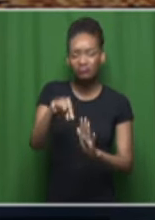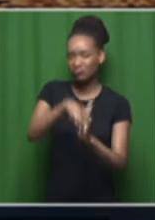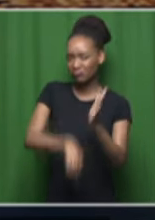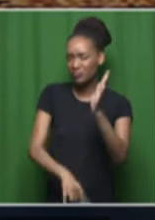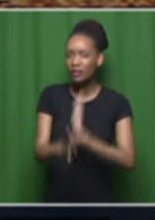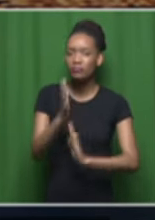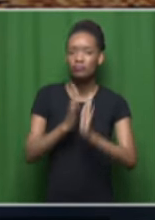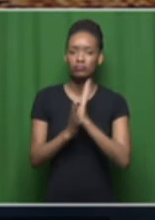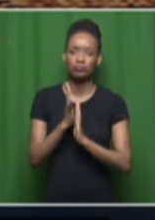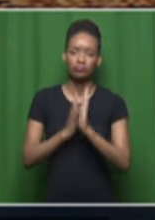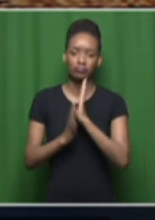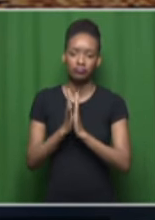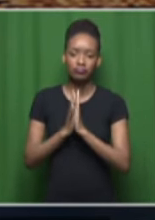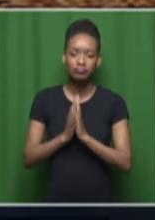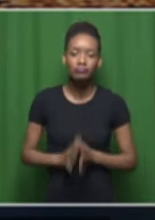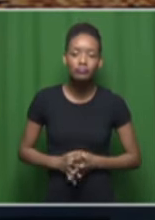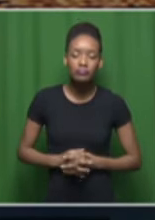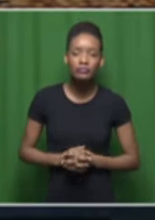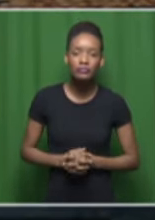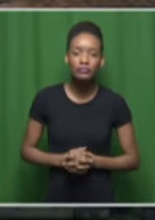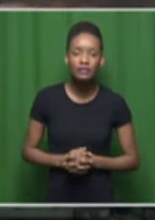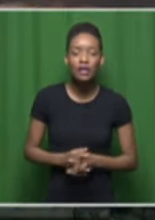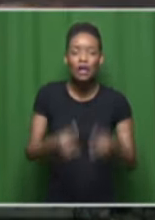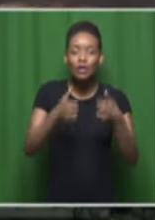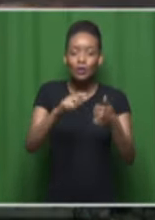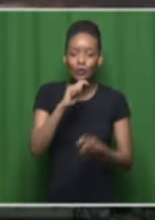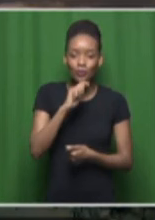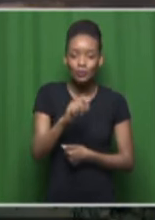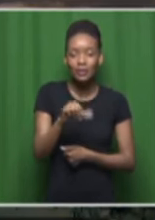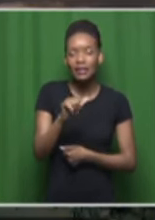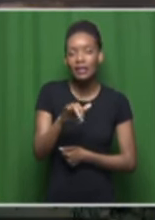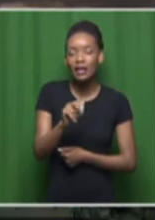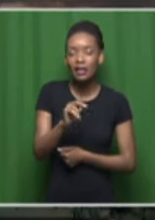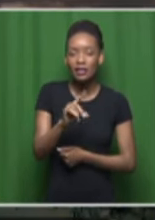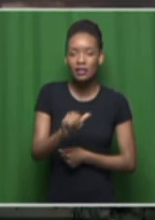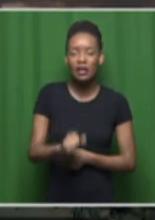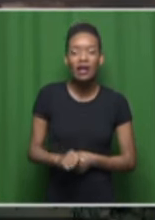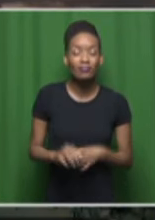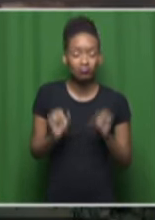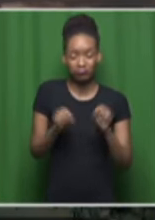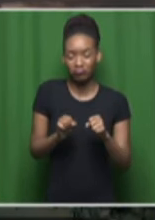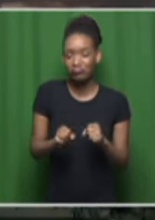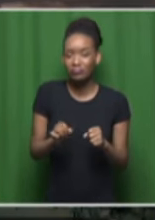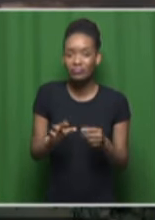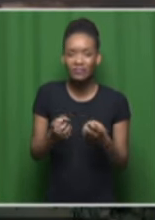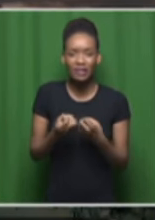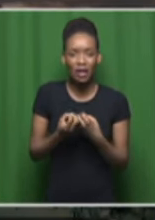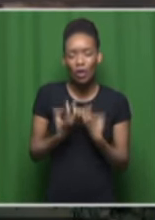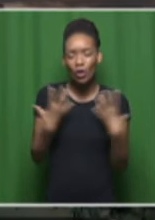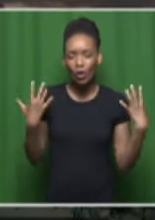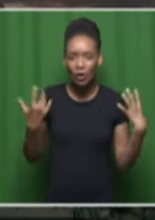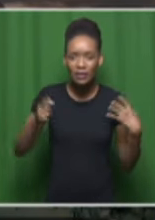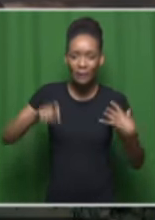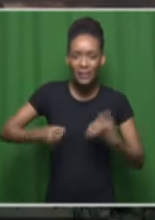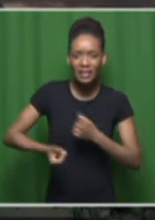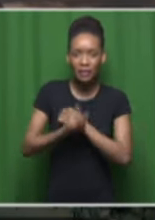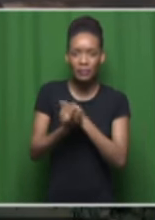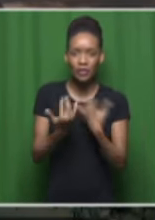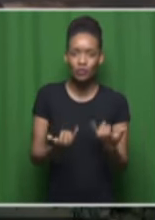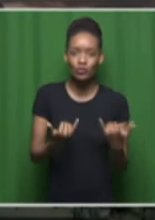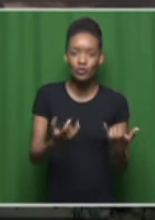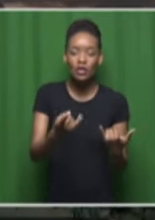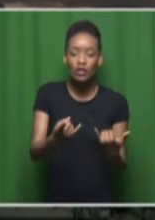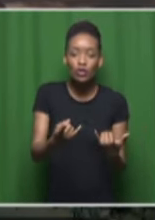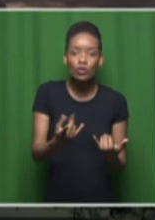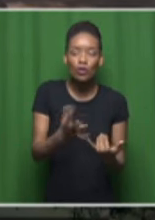details in the lead up to the funeral. Ayanda, good morning to you. So obviously there's a lot that needs to take place today, and that's what you're going to